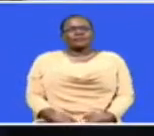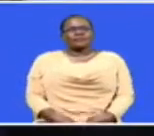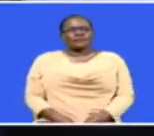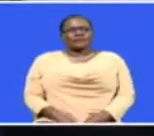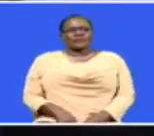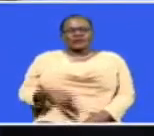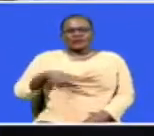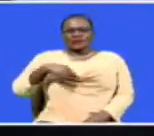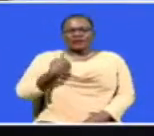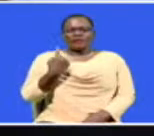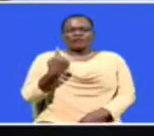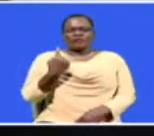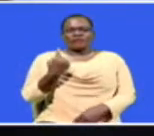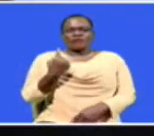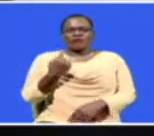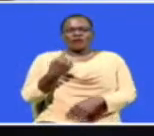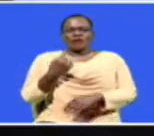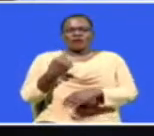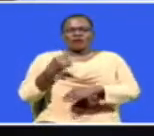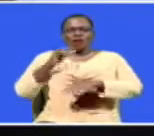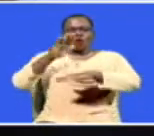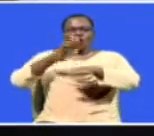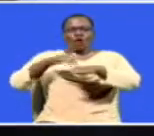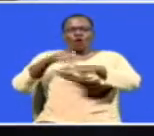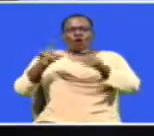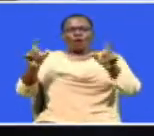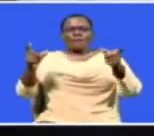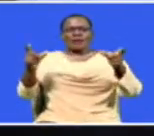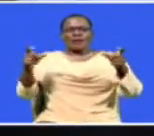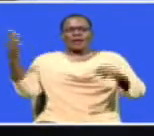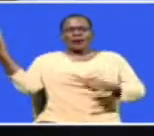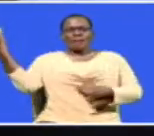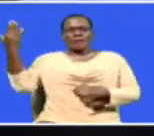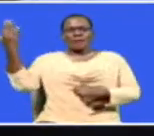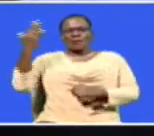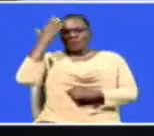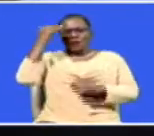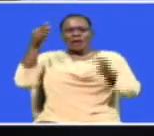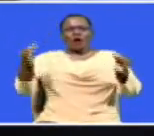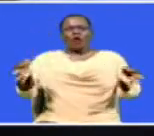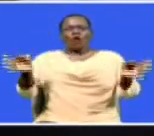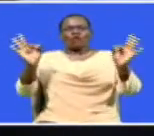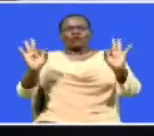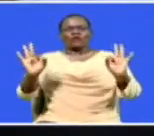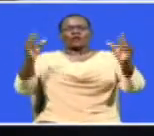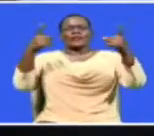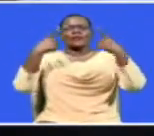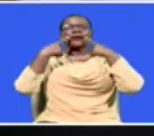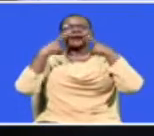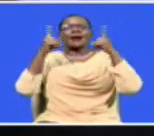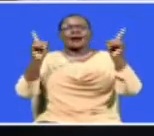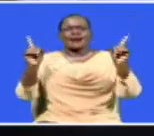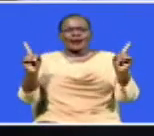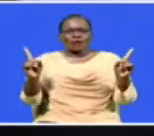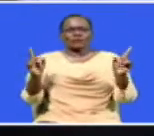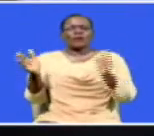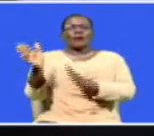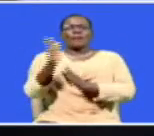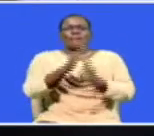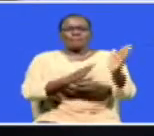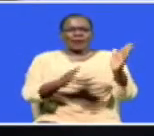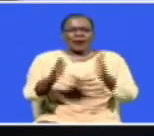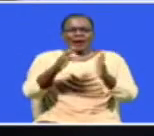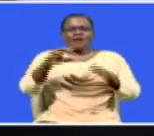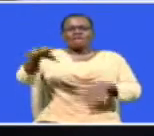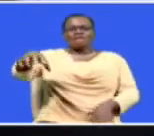We have called for the for this press briefing to officially announce plan fare